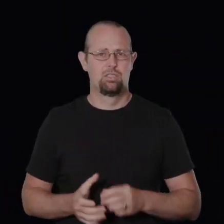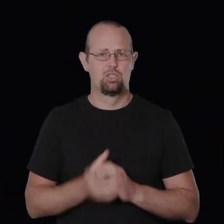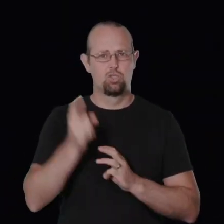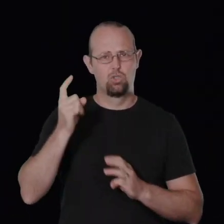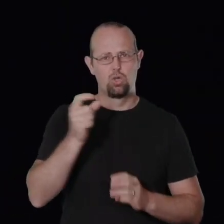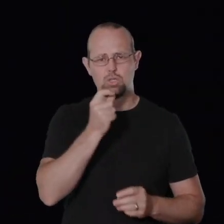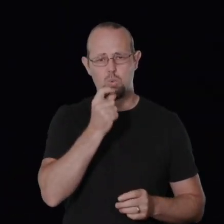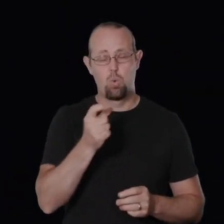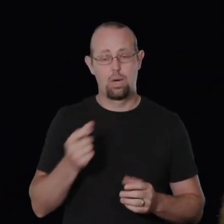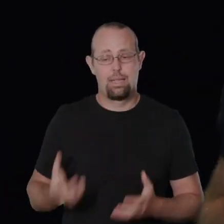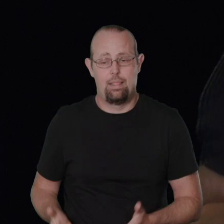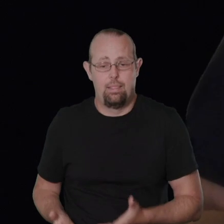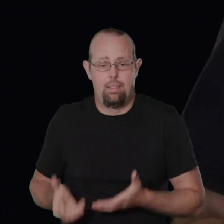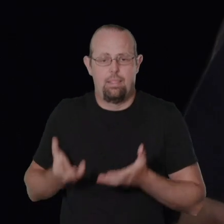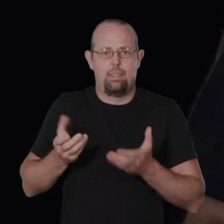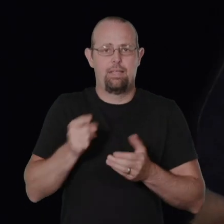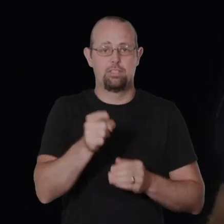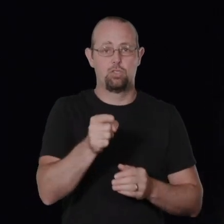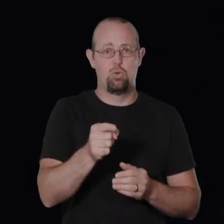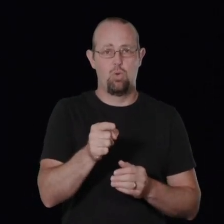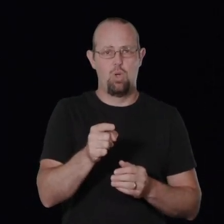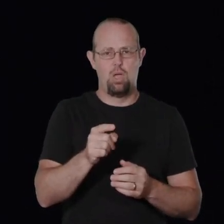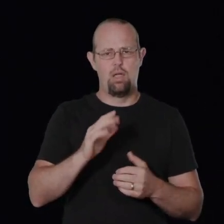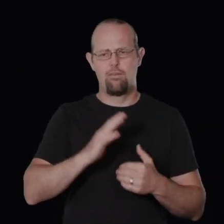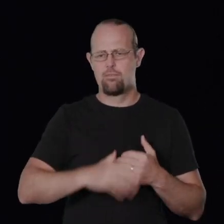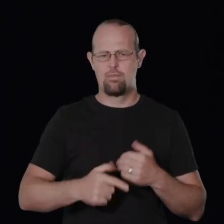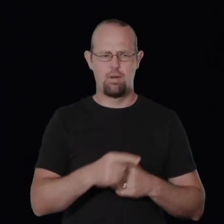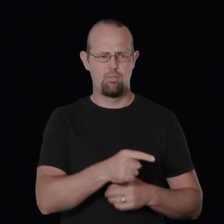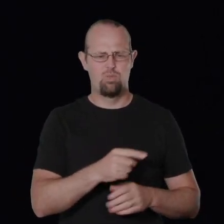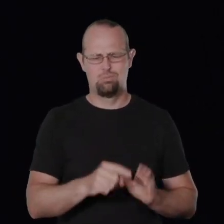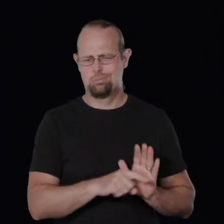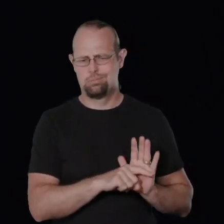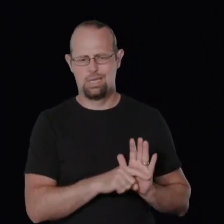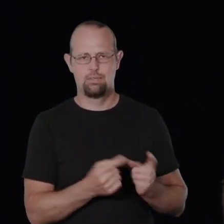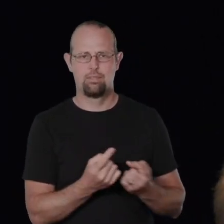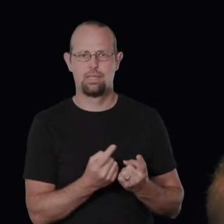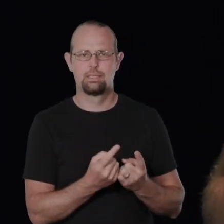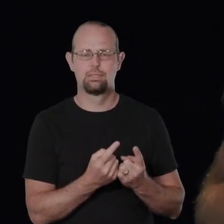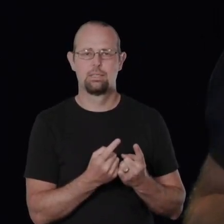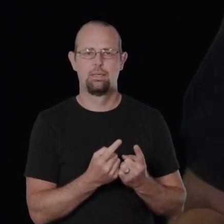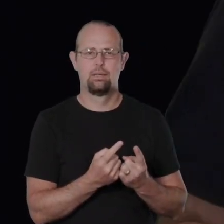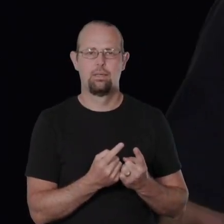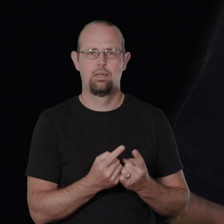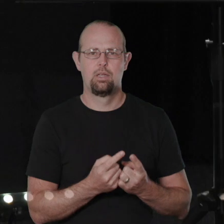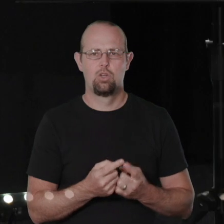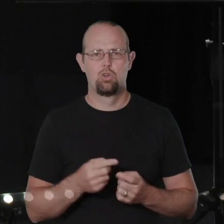what it says of itself. In Romans 8, chapter 1, and verse 1 and verse